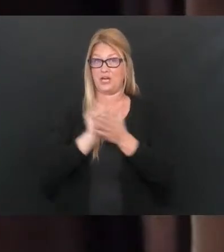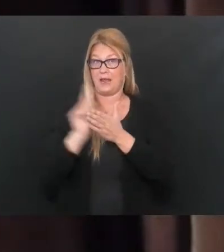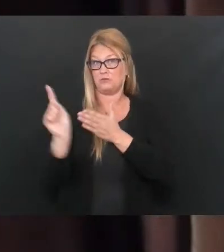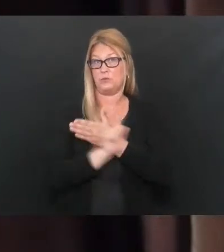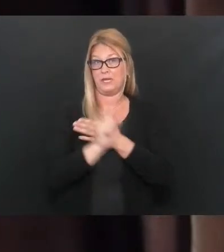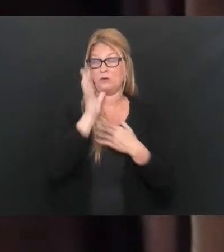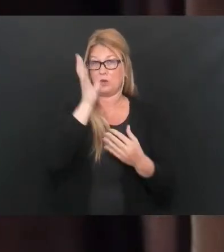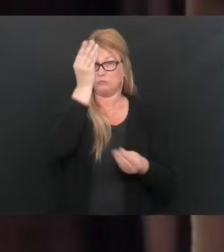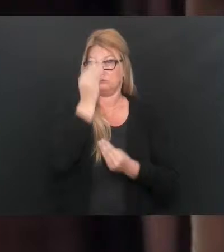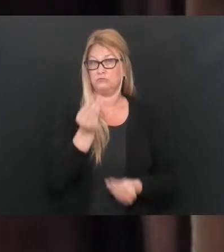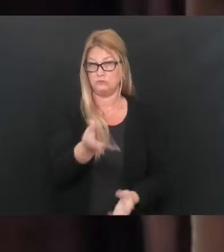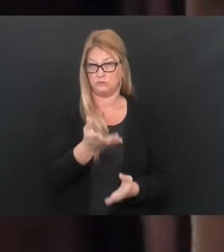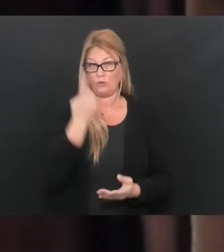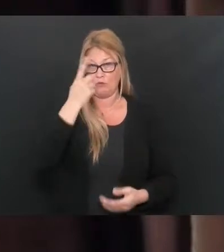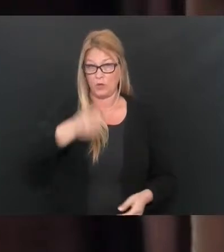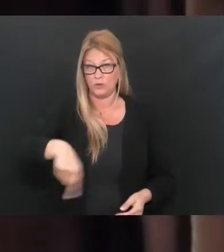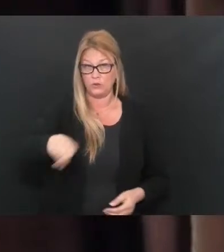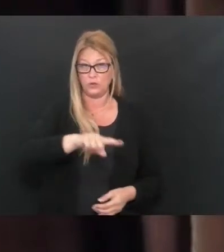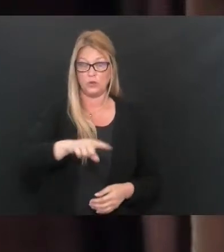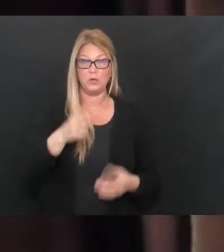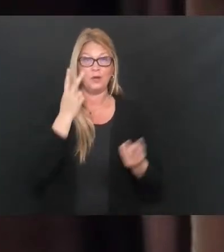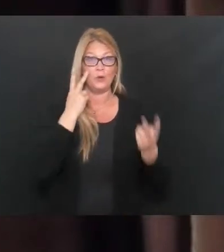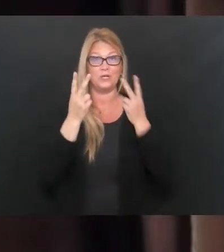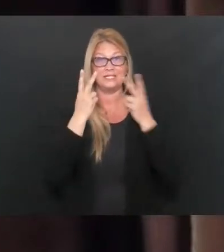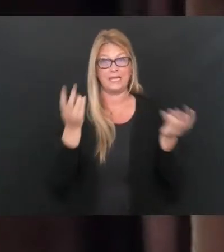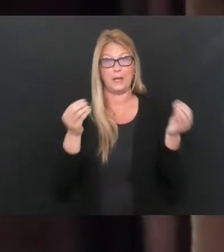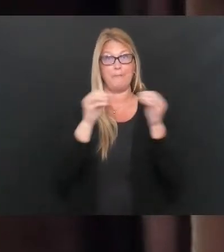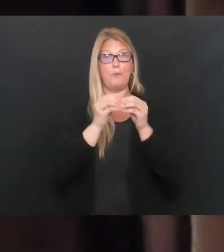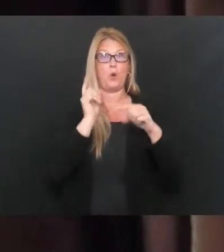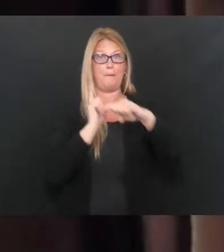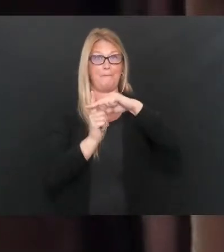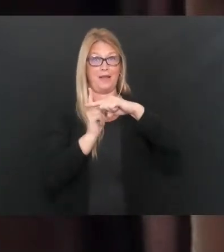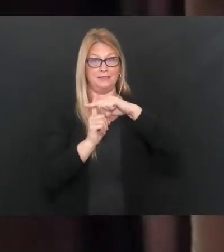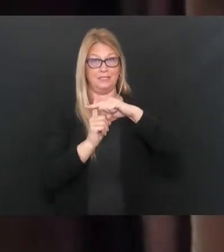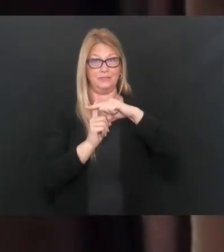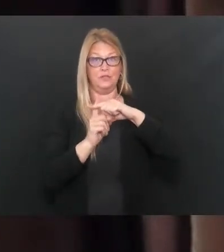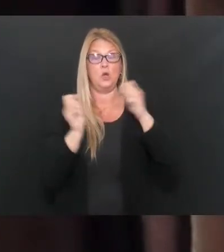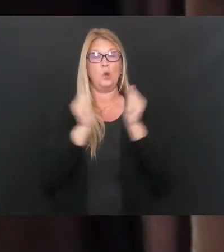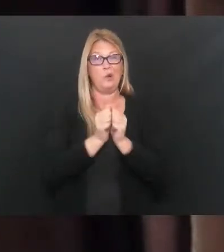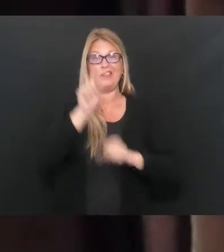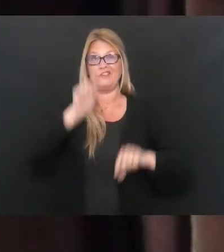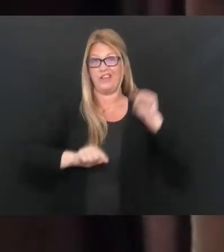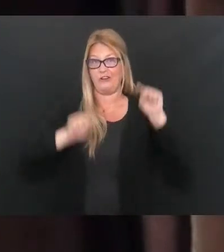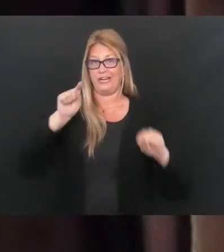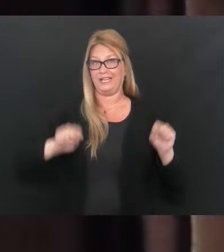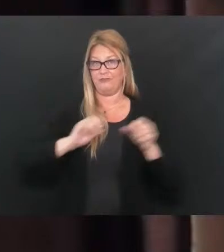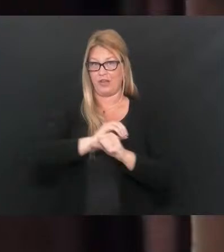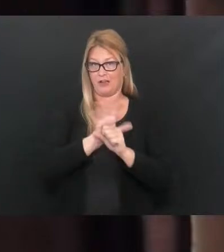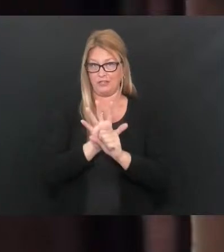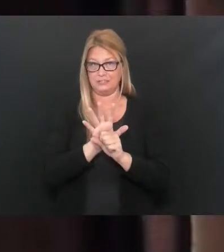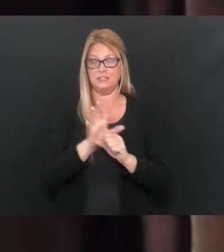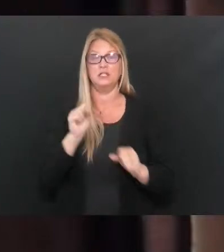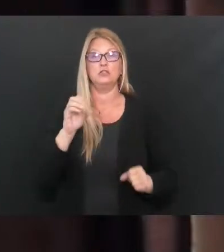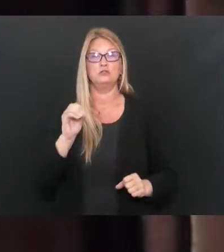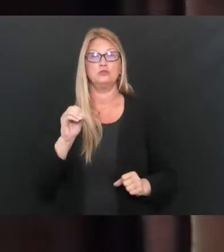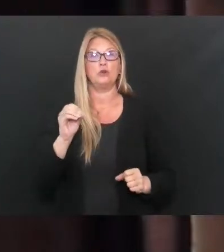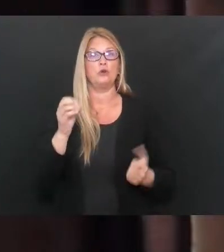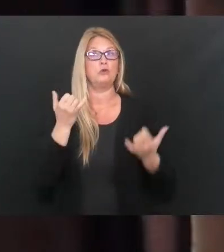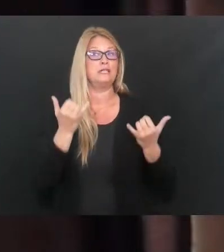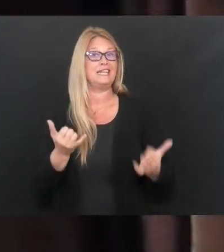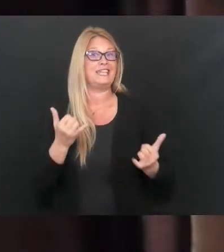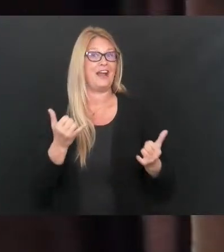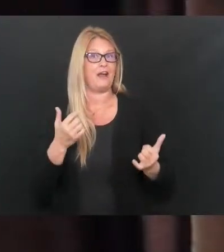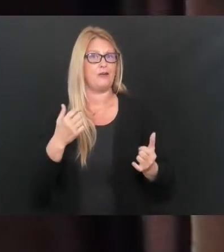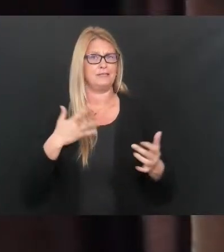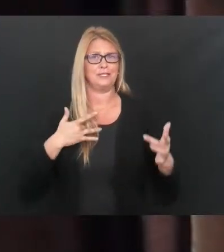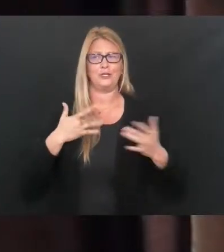are seeing more positive tests being confirmed to be variant viruses. And as we've talked about, the real concern that